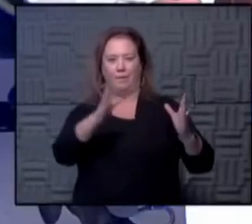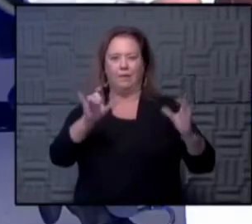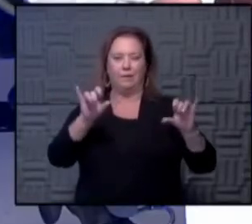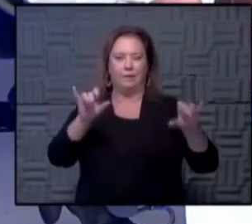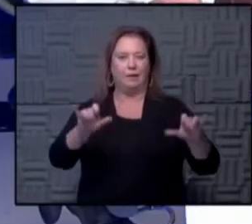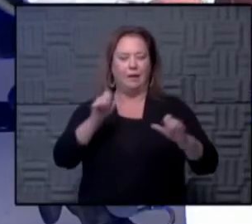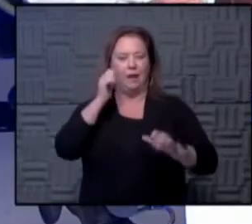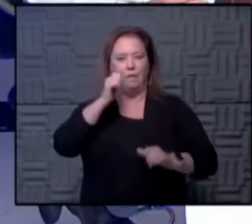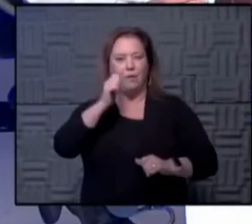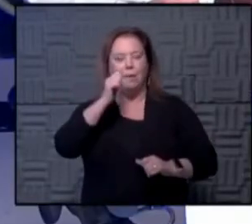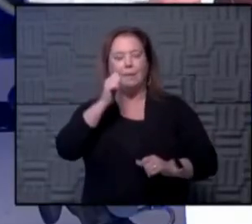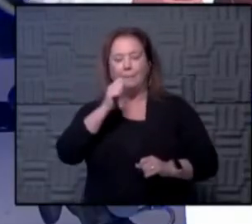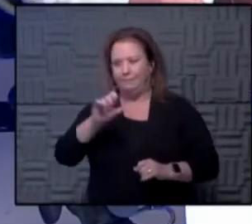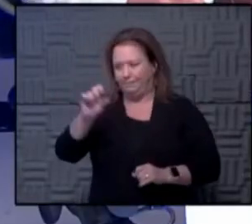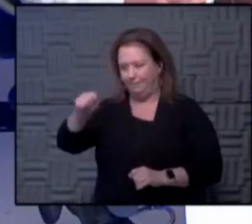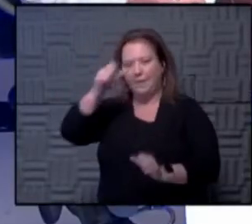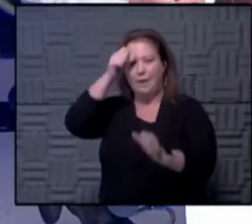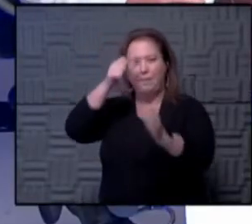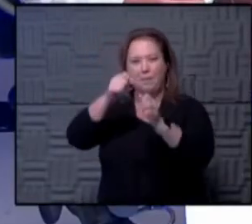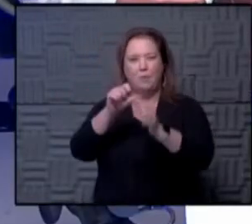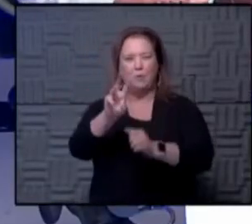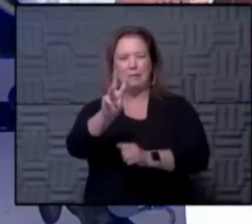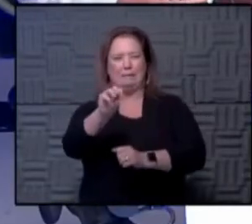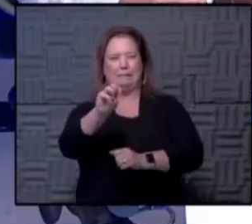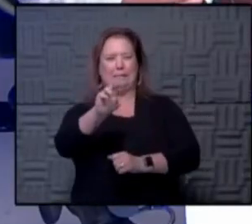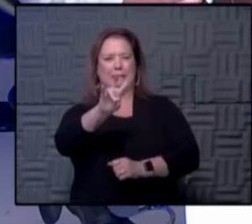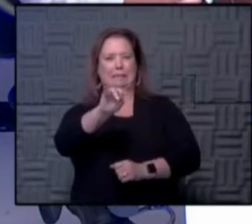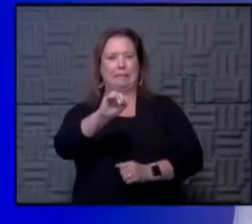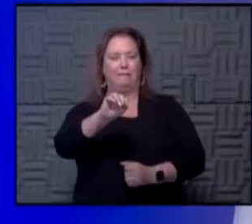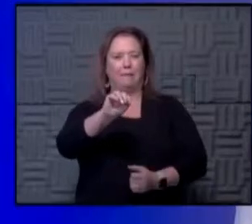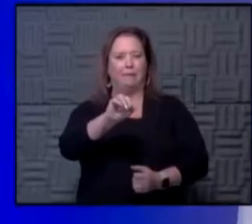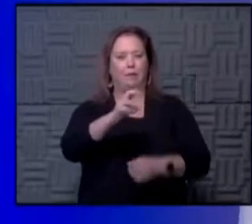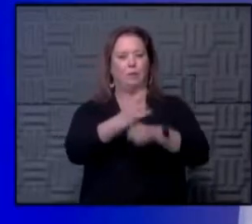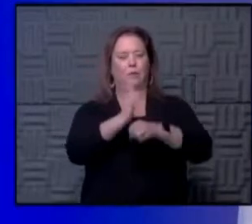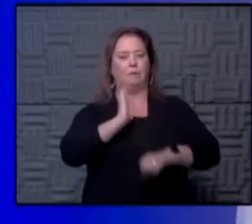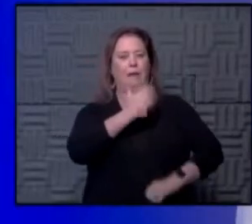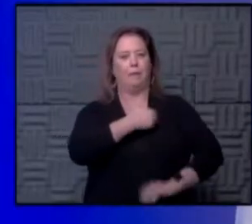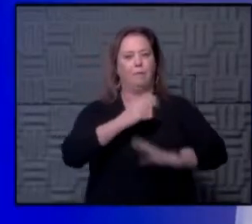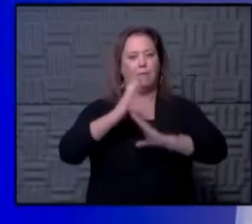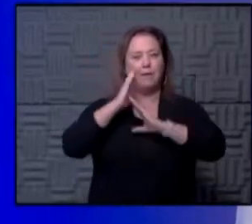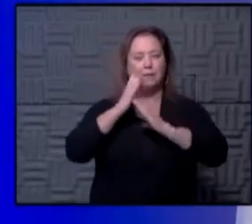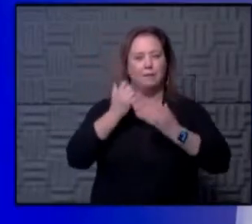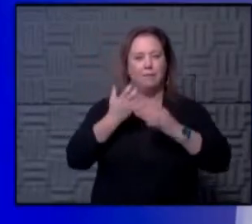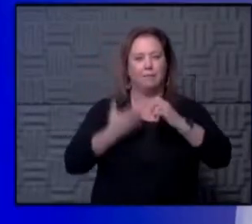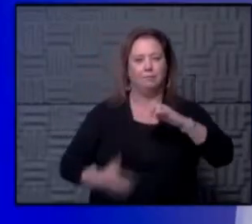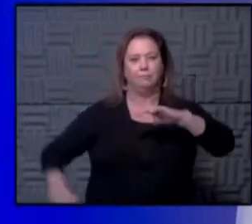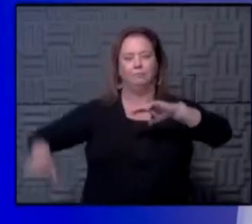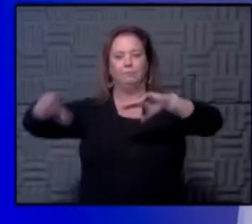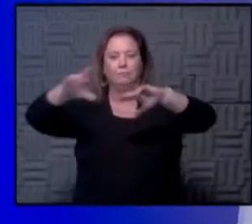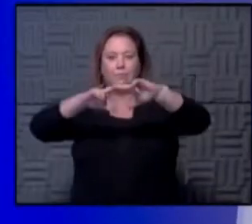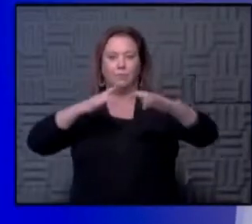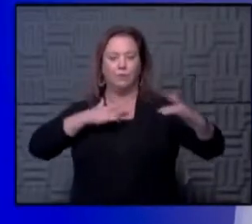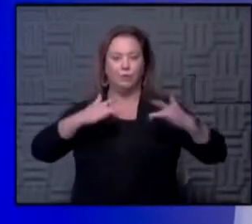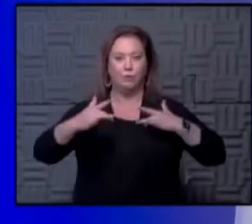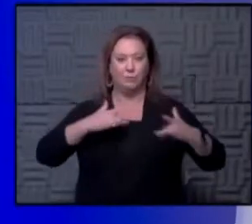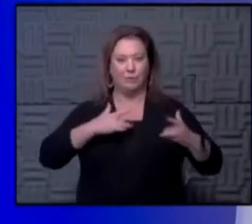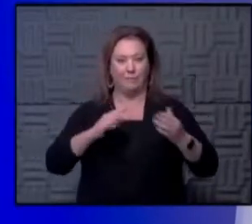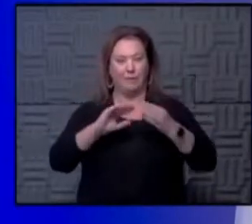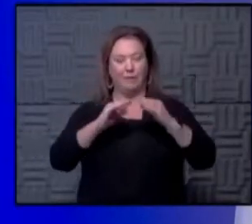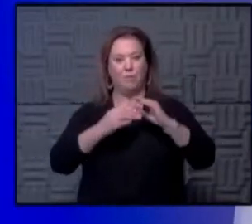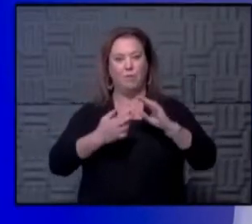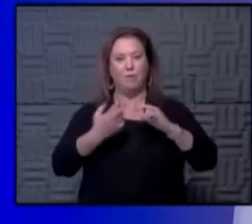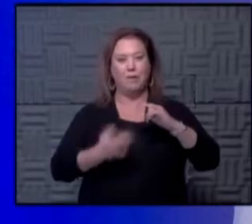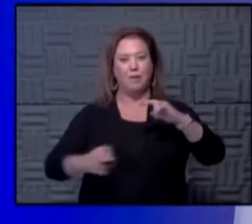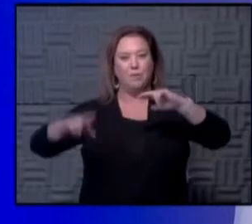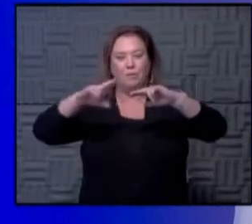Yeah, and I remember when we had 60 to 70 total taking up beds, and we were concerned if that number went